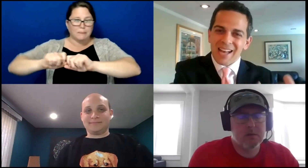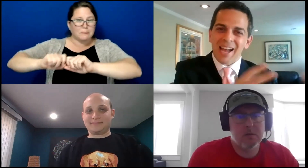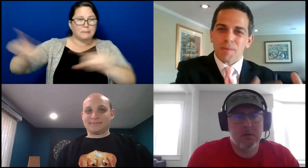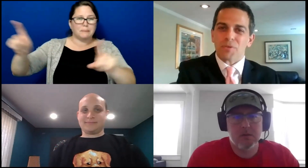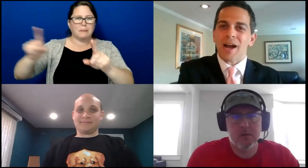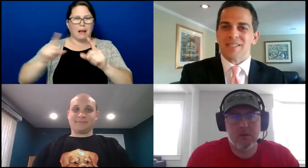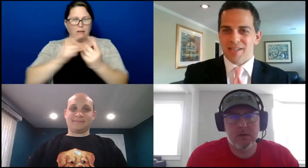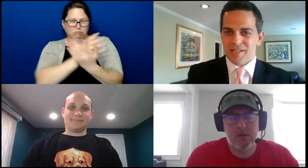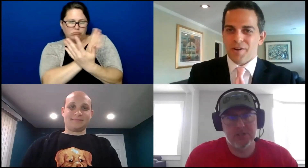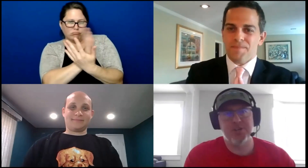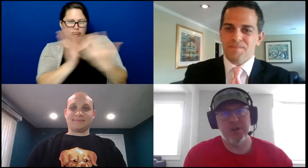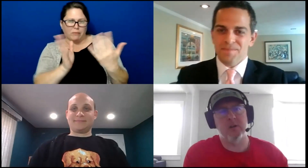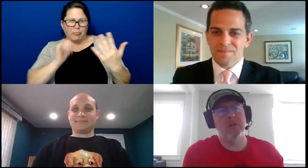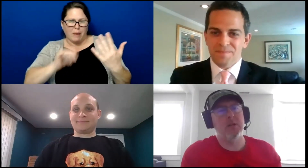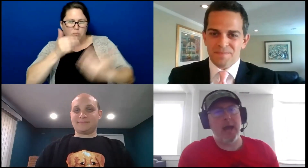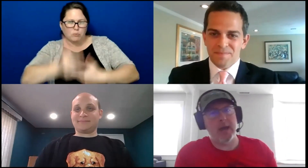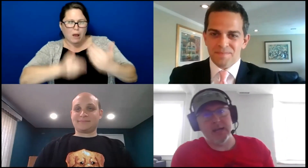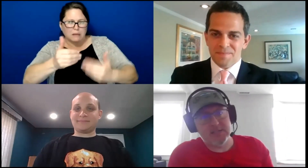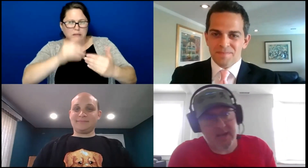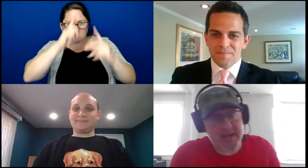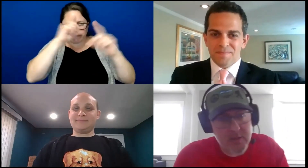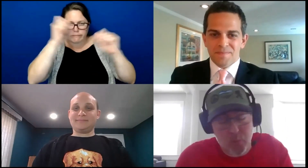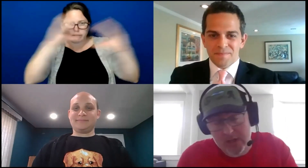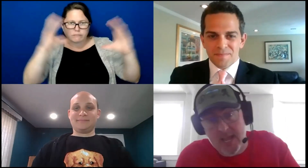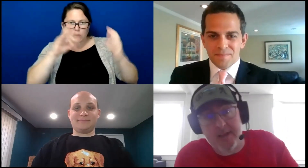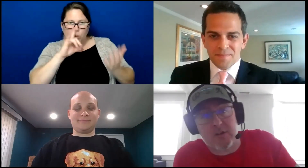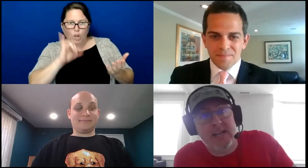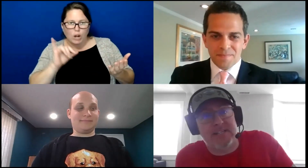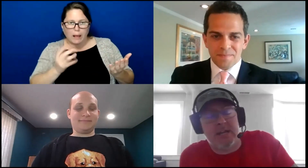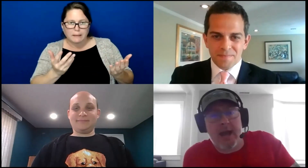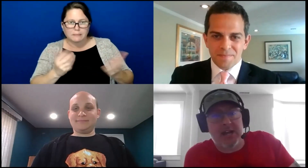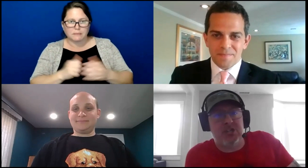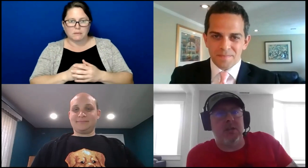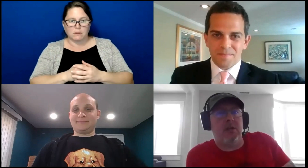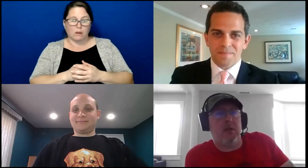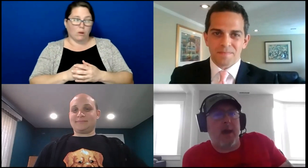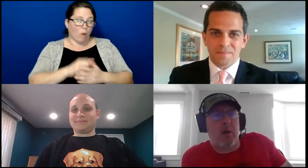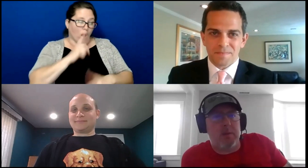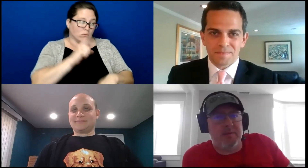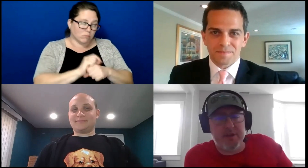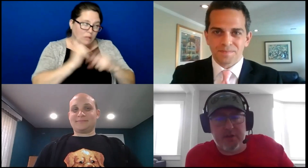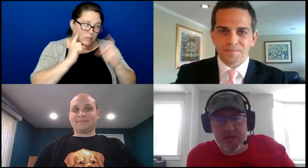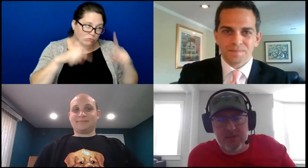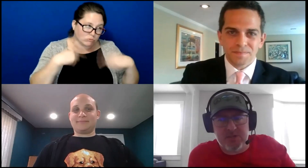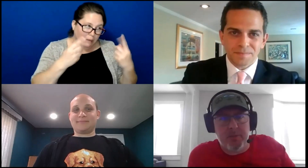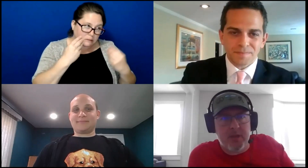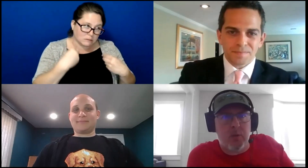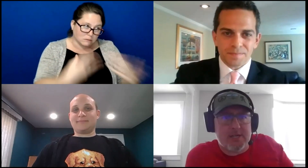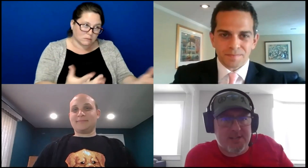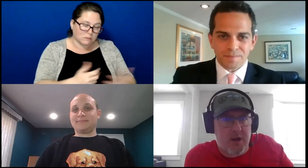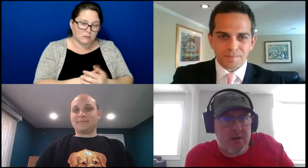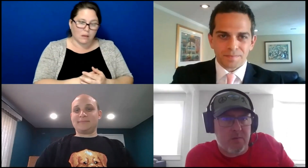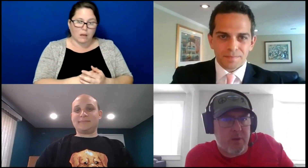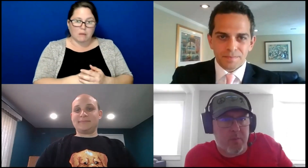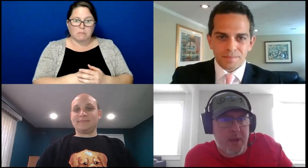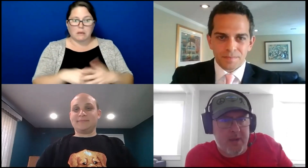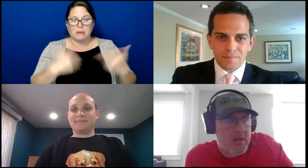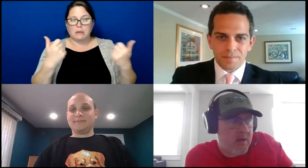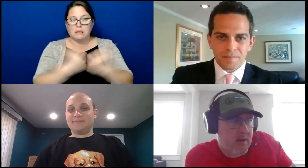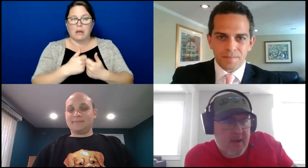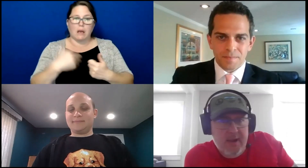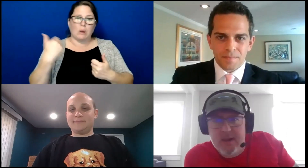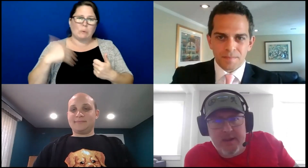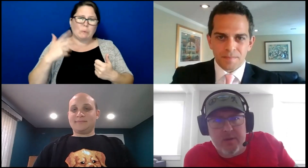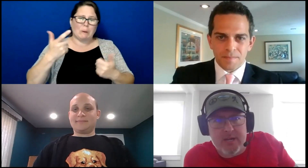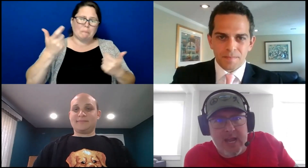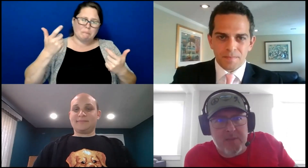take us inside the process here. Sure. Yeah, it's gotten crazy actually now. I mean, video games are so big. When I started, we were